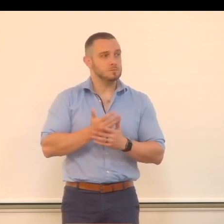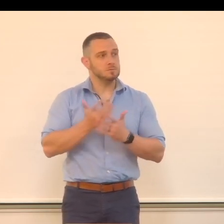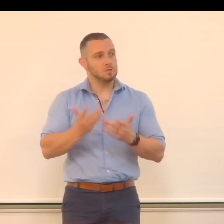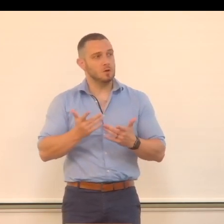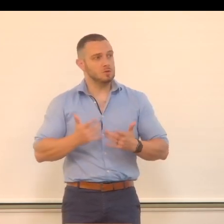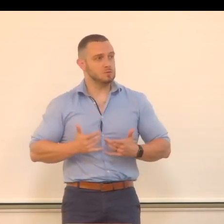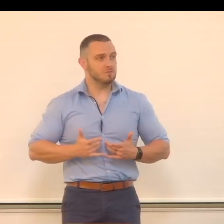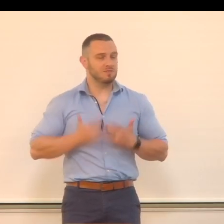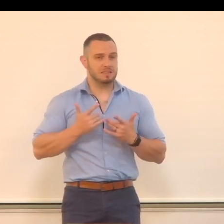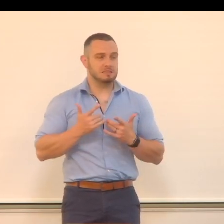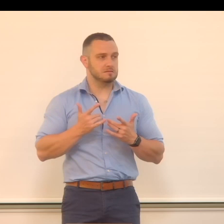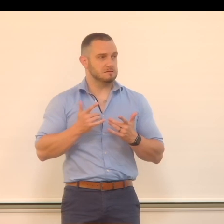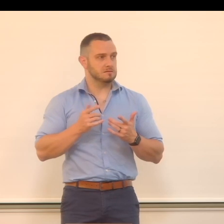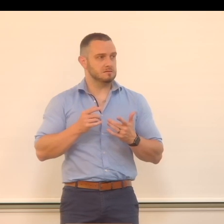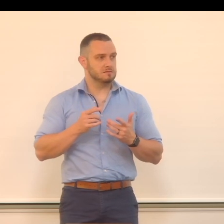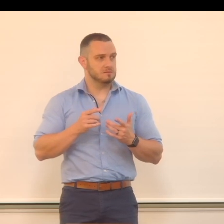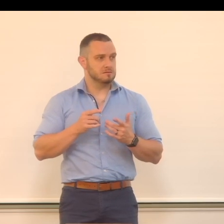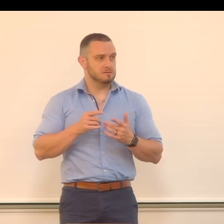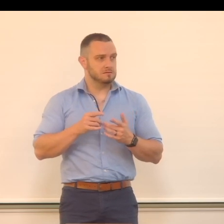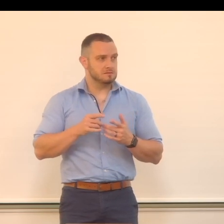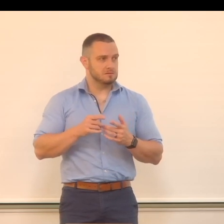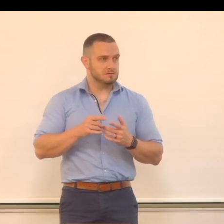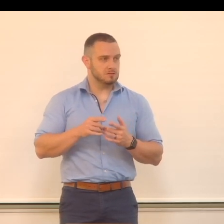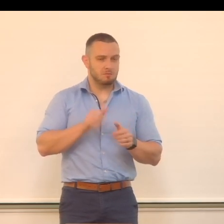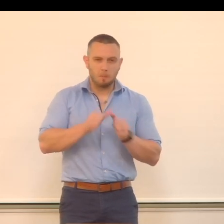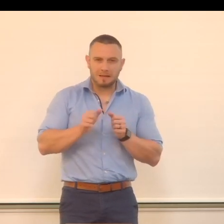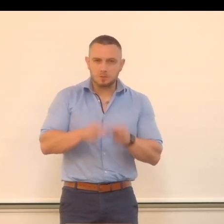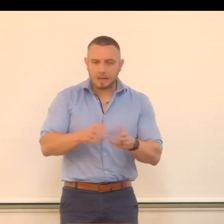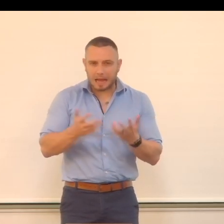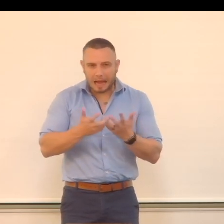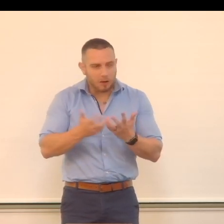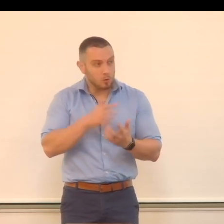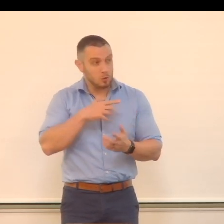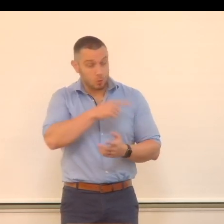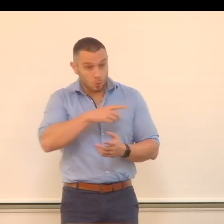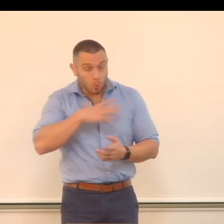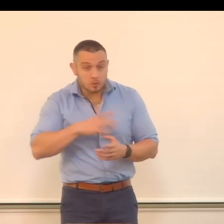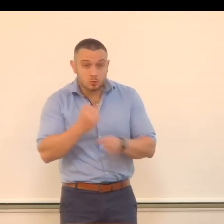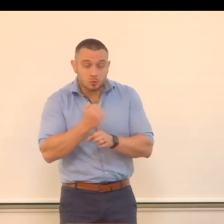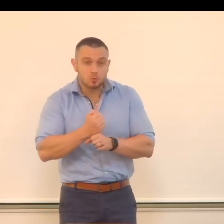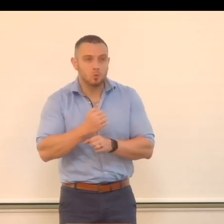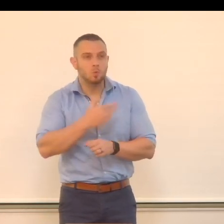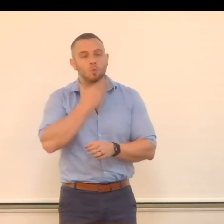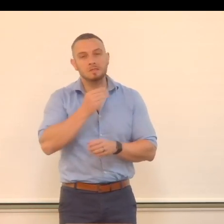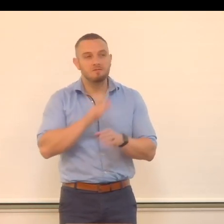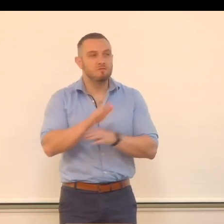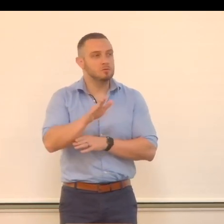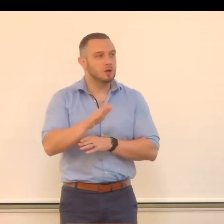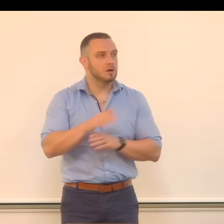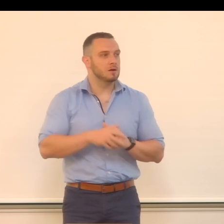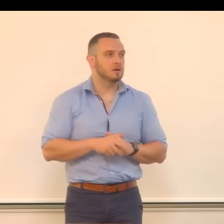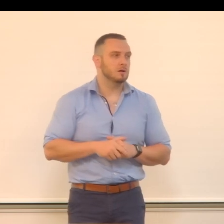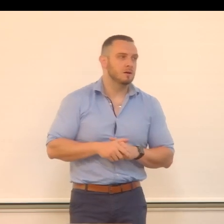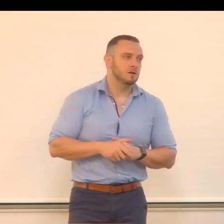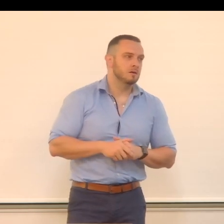let's take Apollo as a model, go by the books, and restrict ourselves? So what would you want to see? Like what would in which suit do you want to be in to